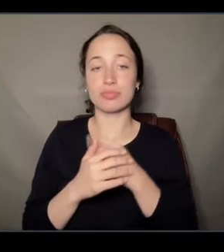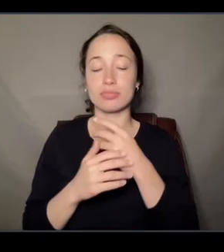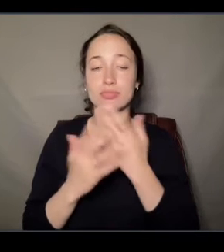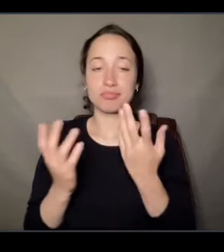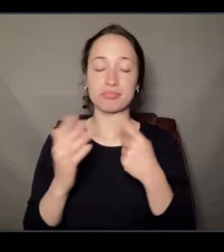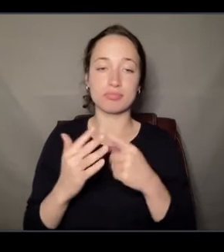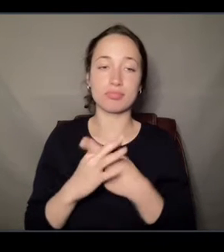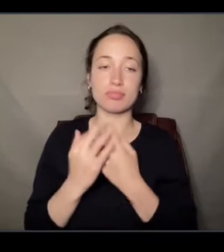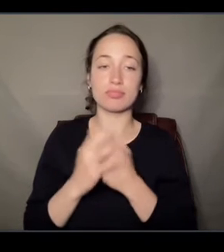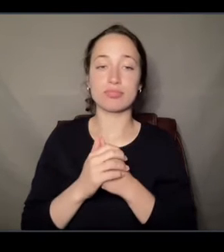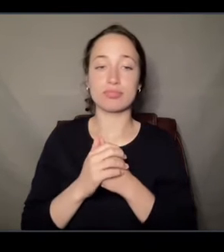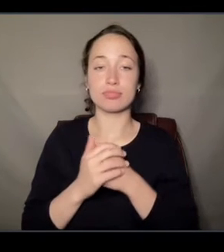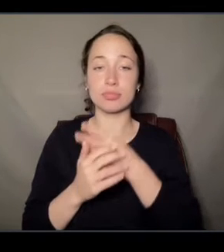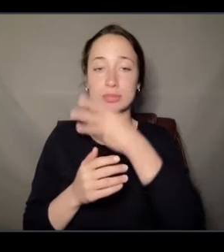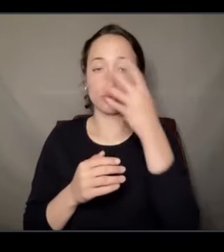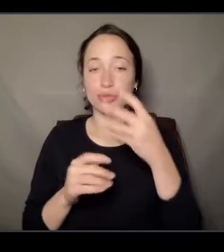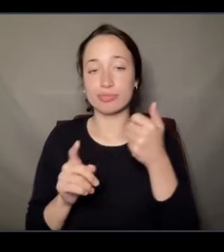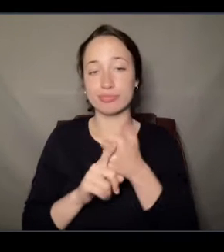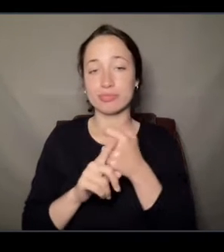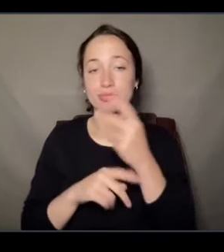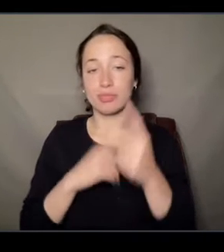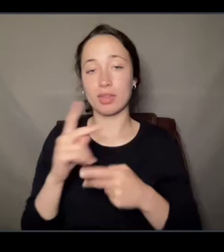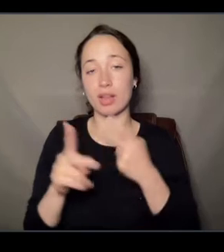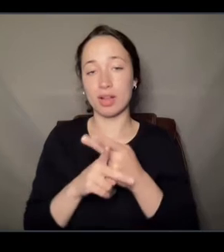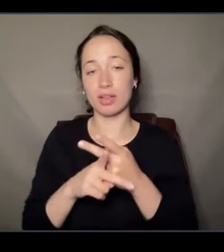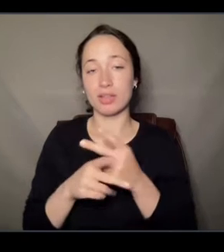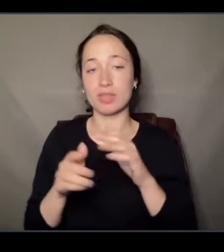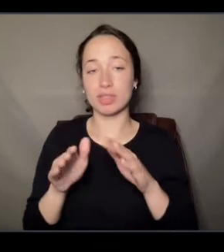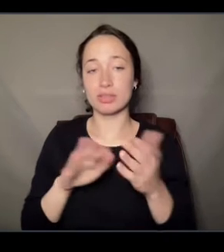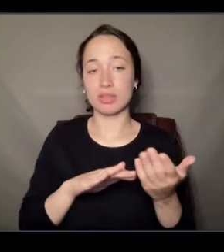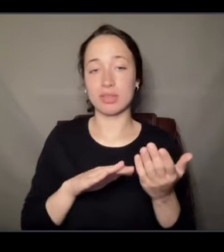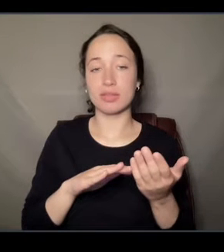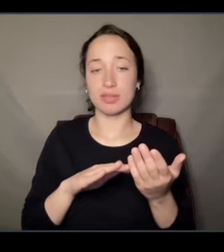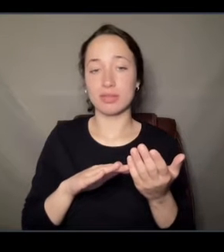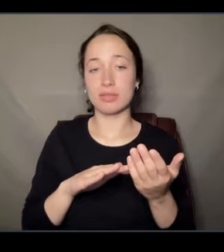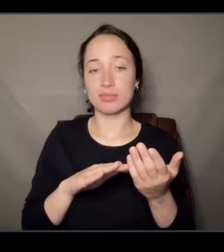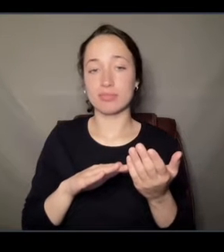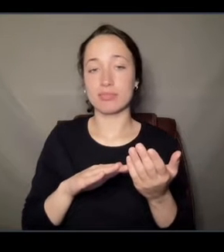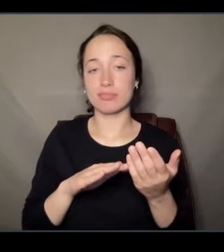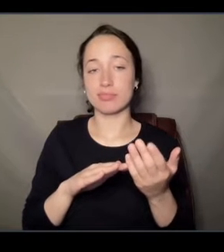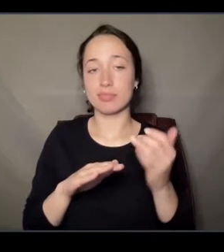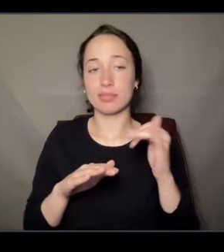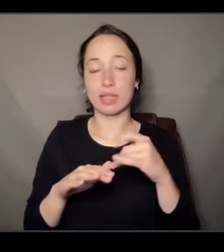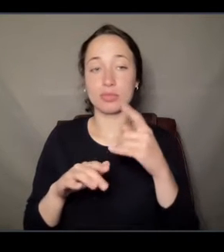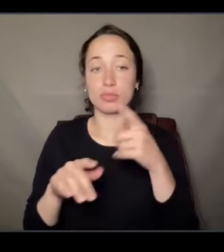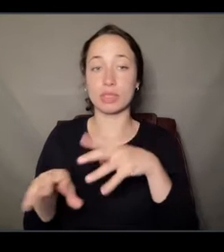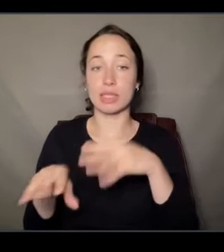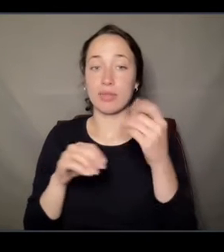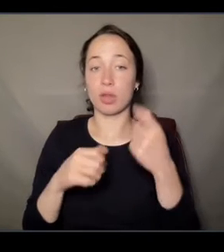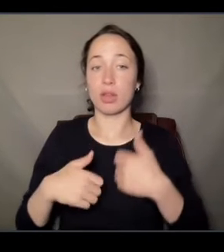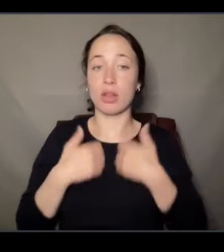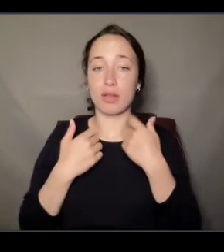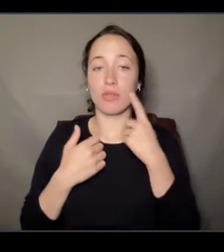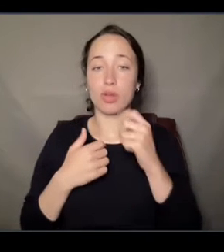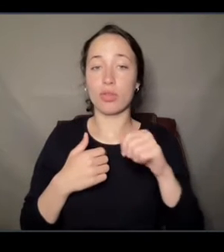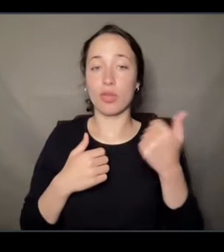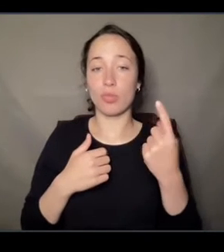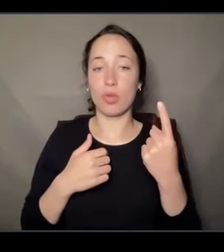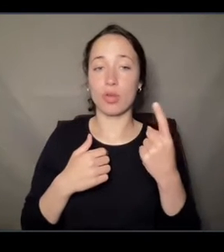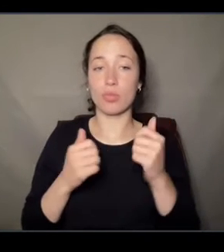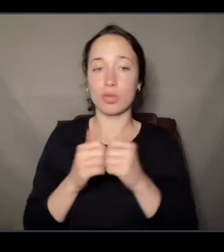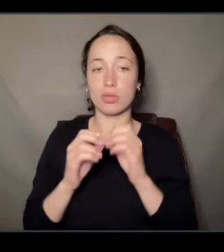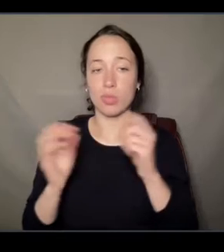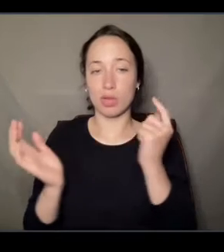and I'll just start. Immigration is a kind of death. You leave one life for another